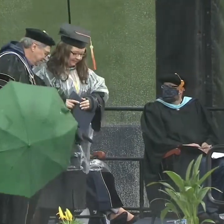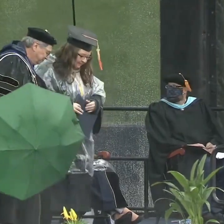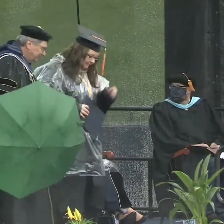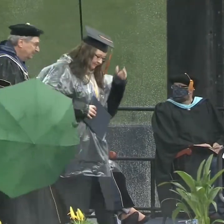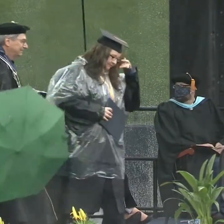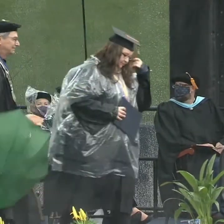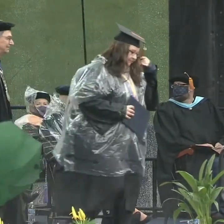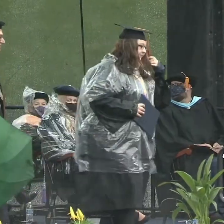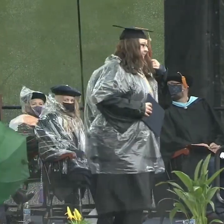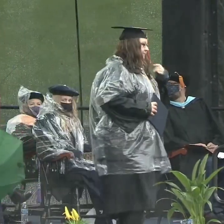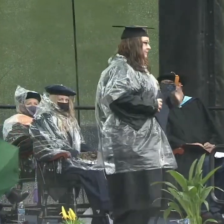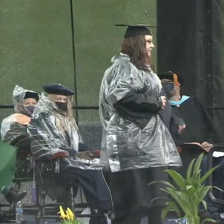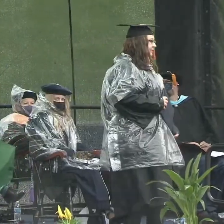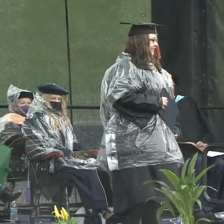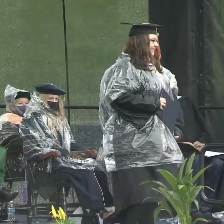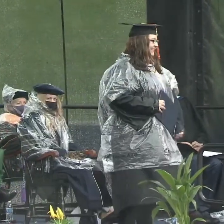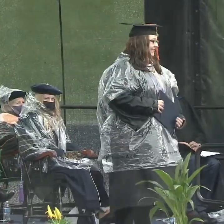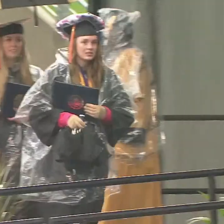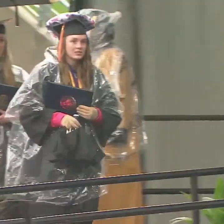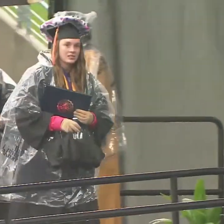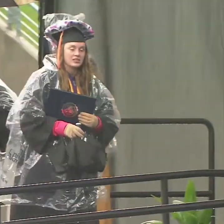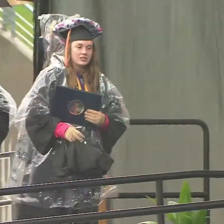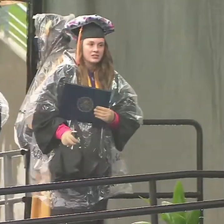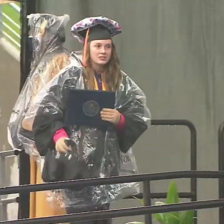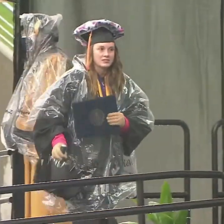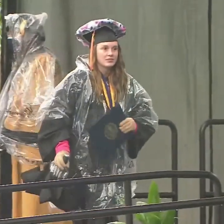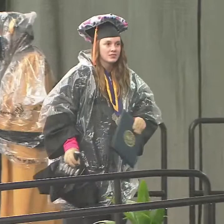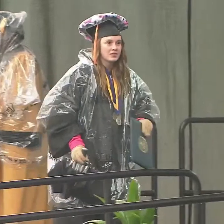Riley L. Jarvis.